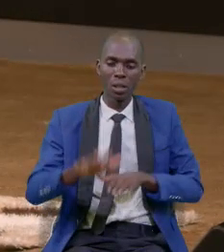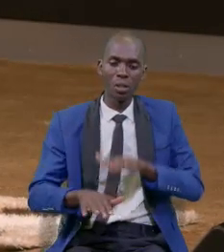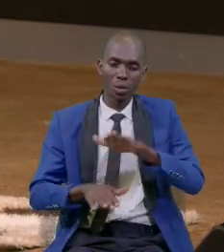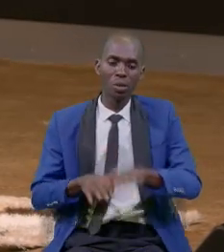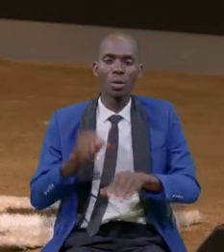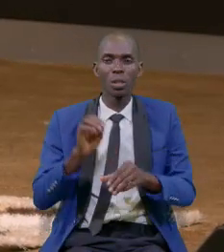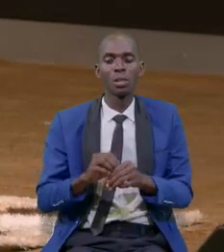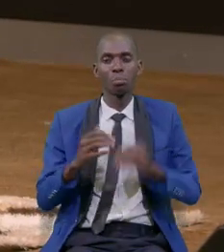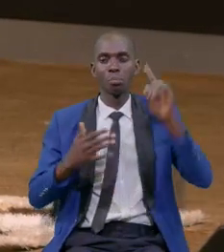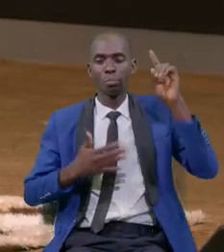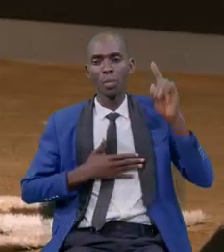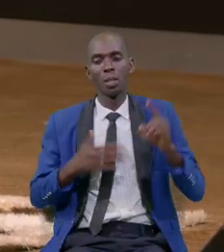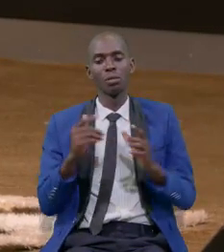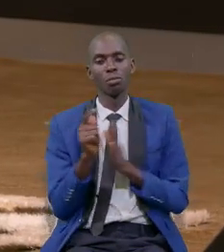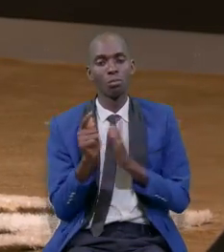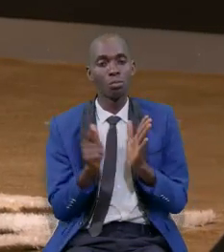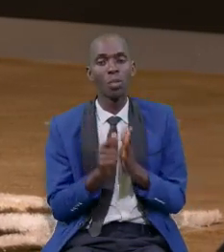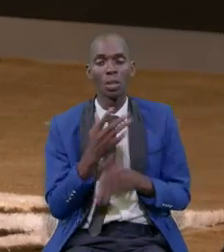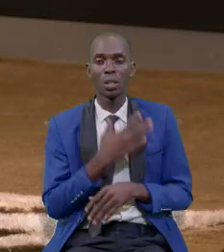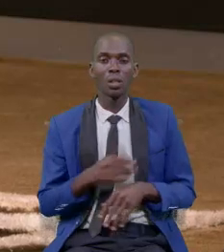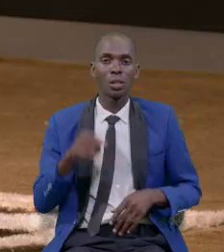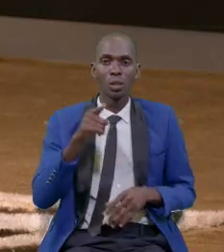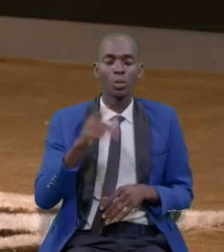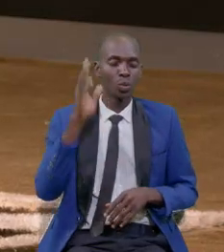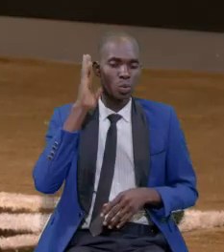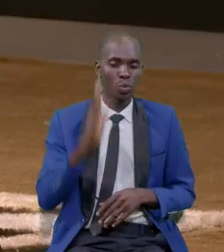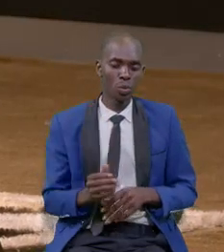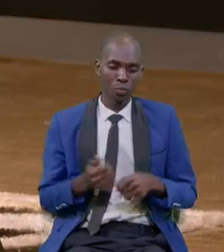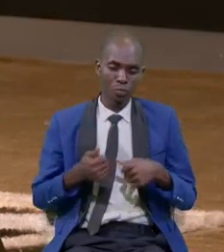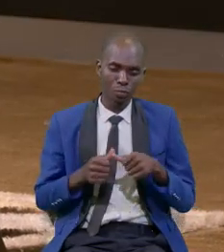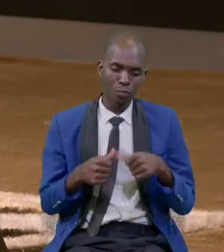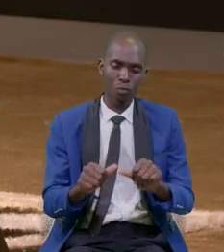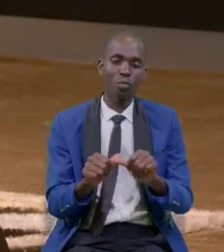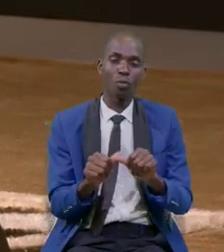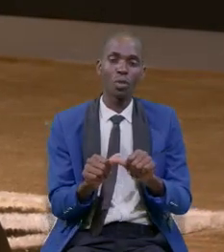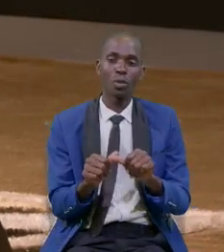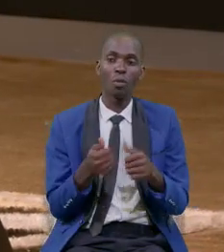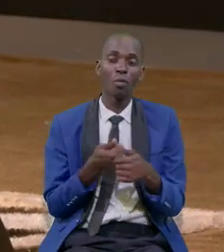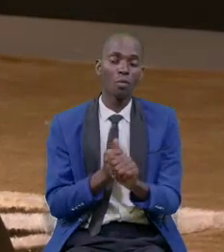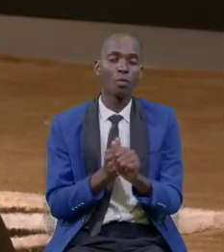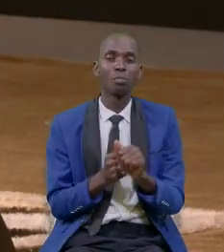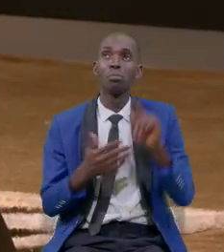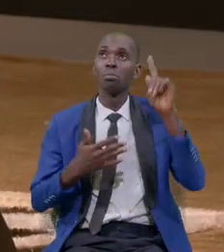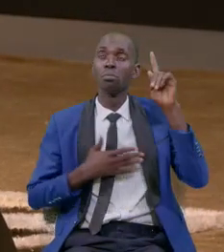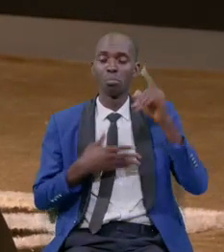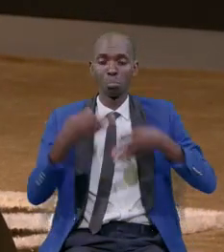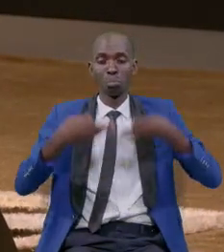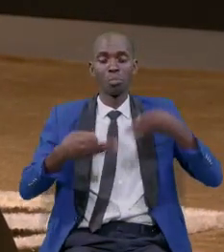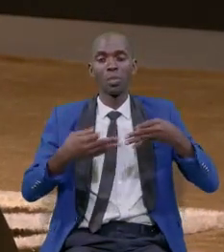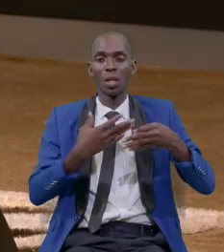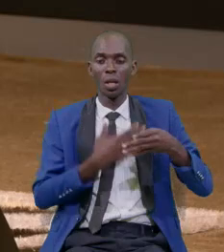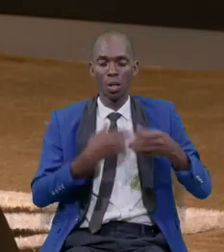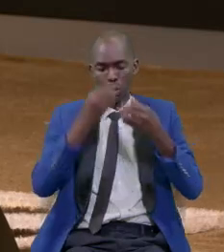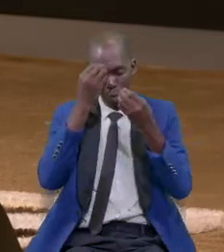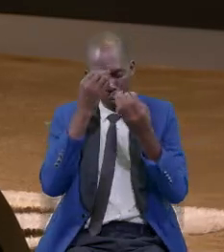my statutes, and ye shall keep my judgments and do them. Amen.